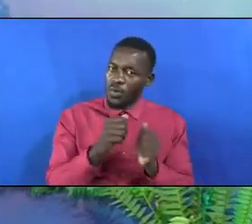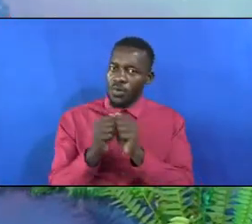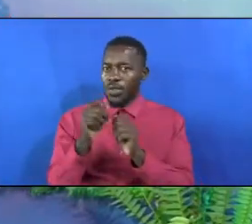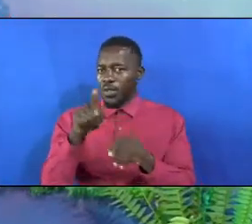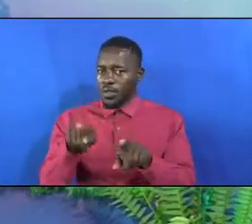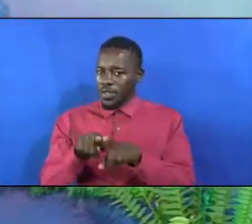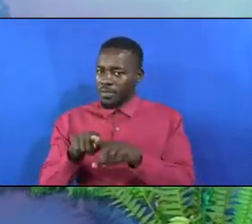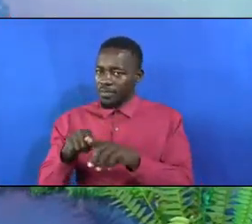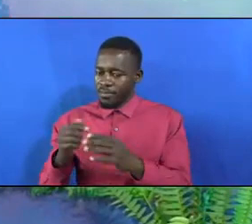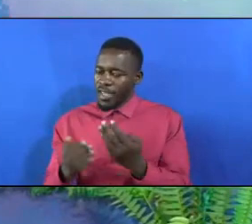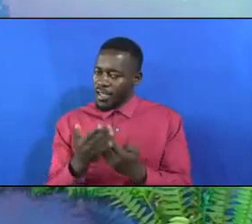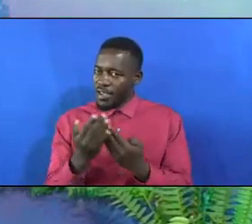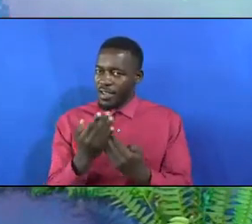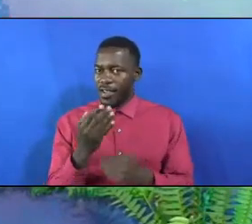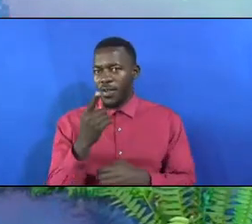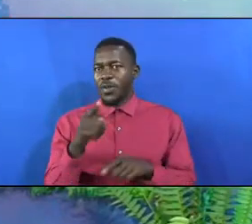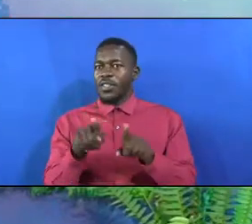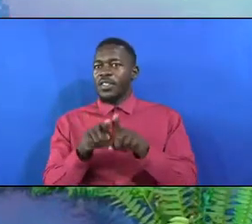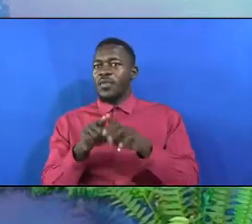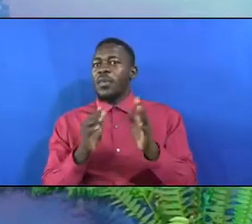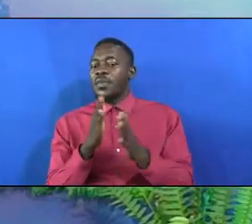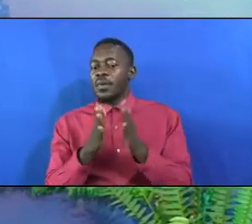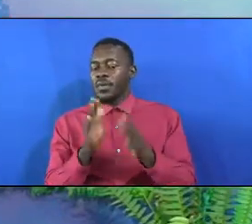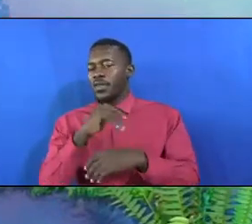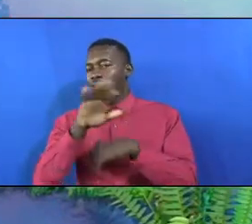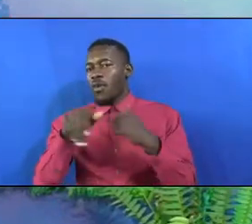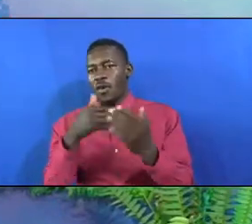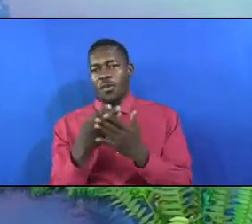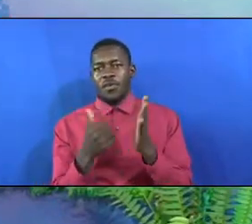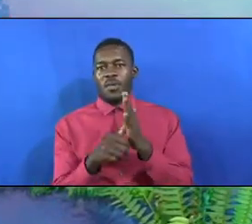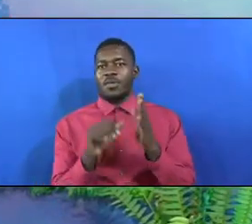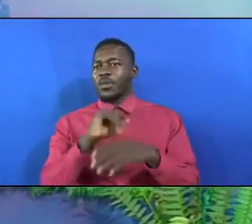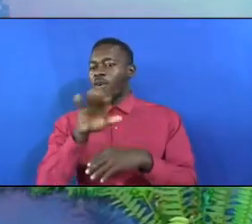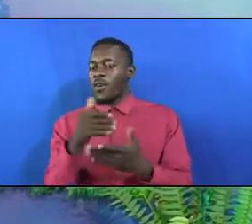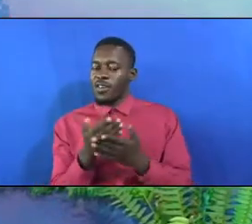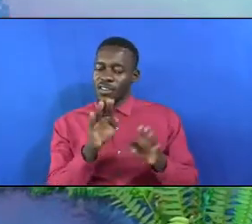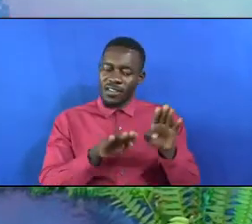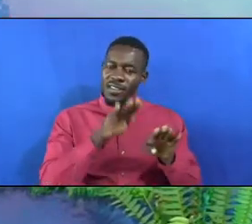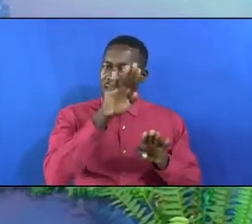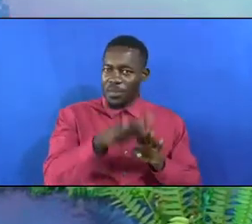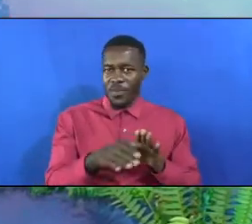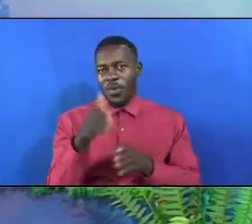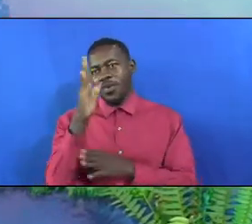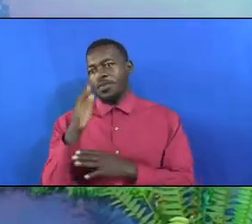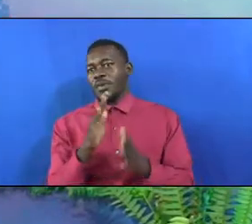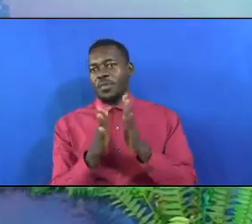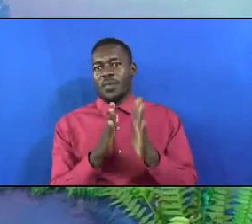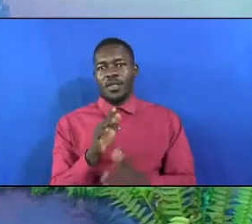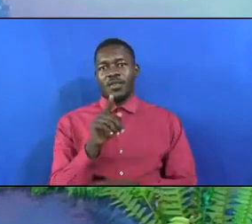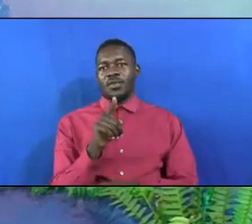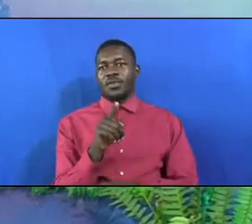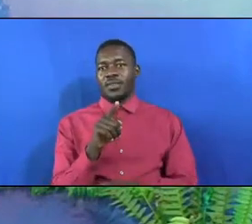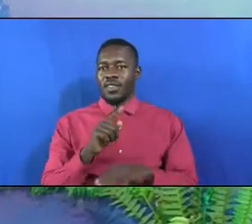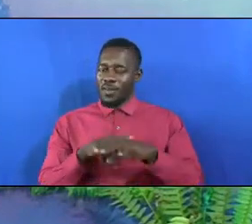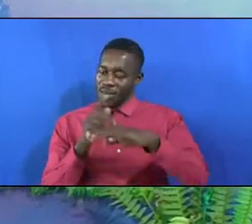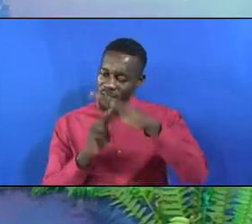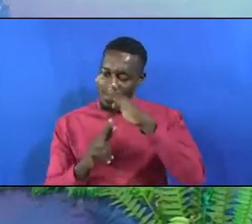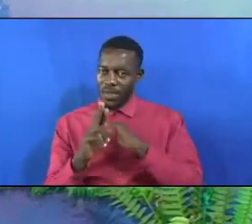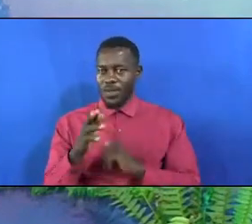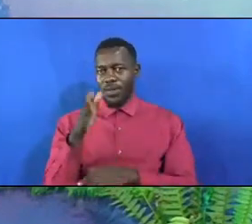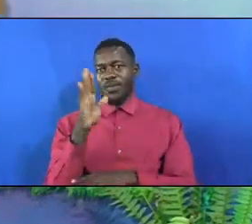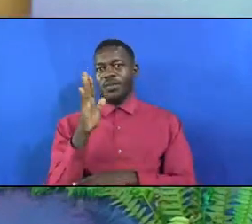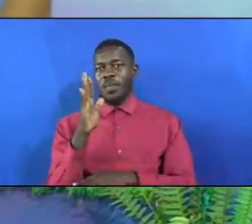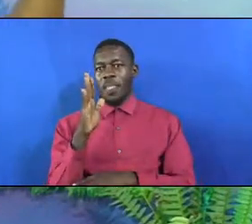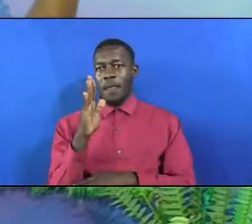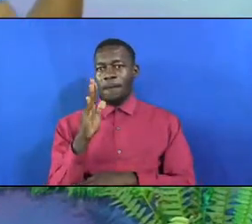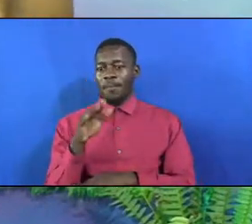what will happen next and prepares you for the next step. These women, in their godly given